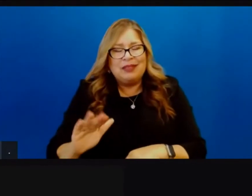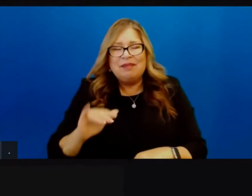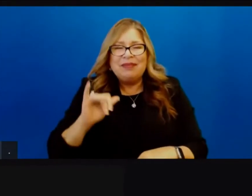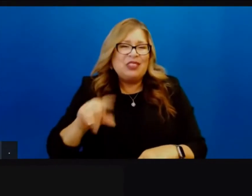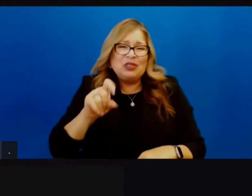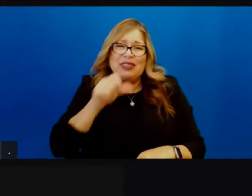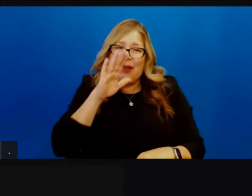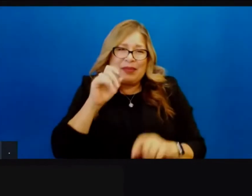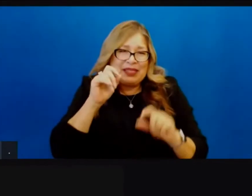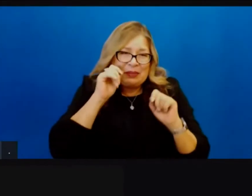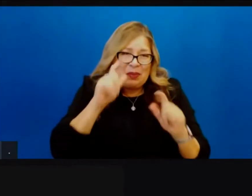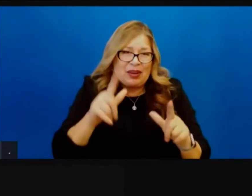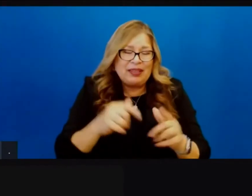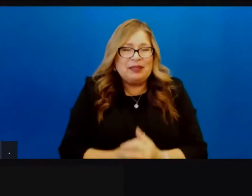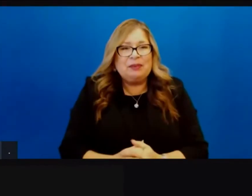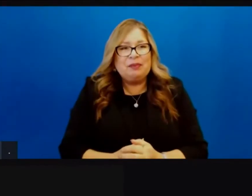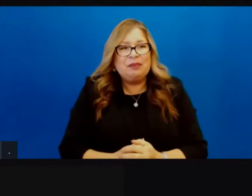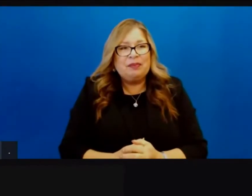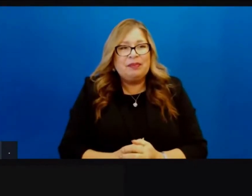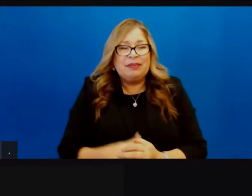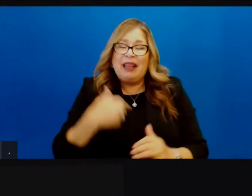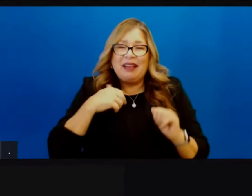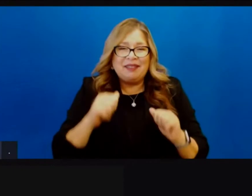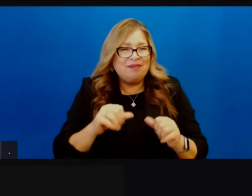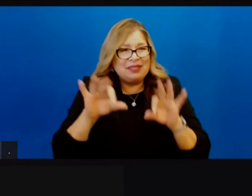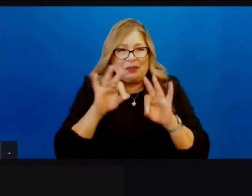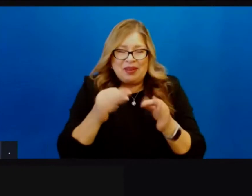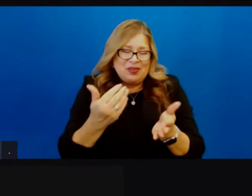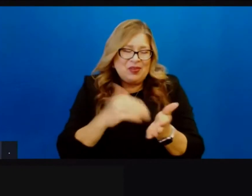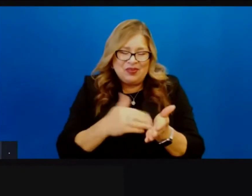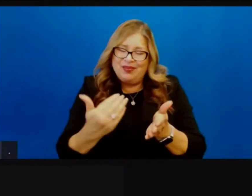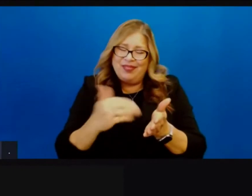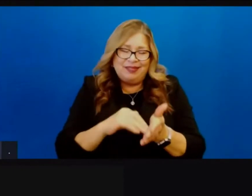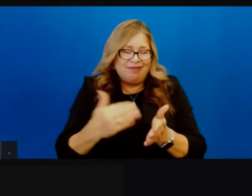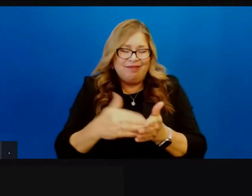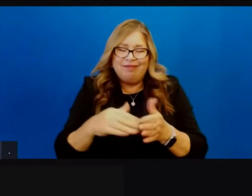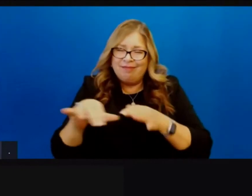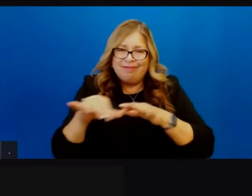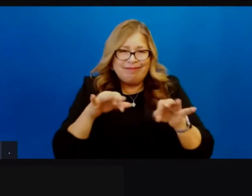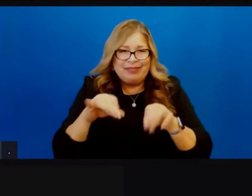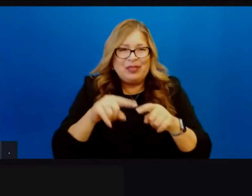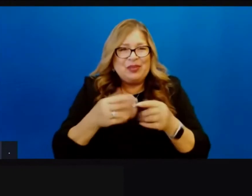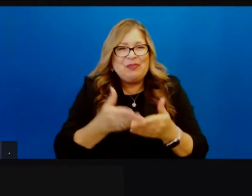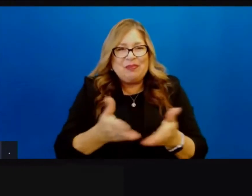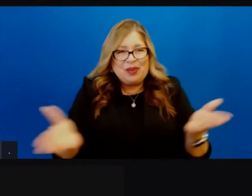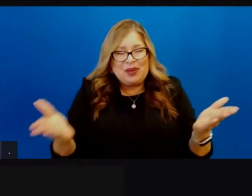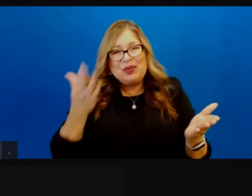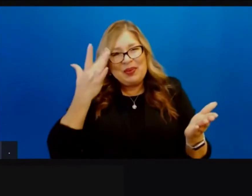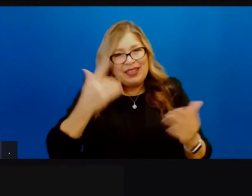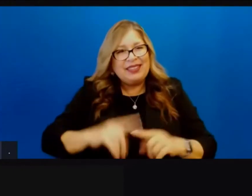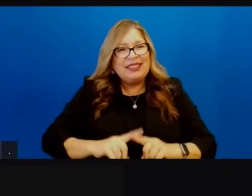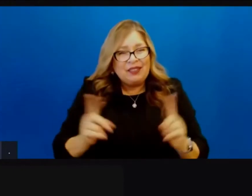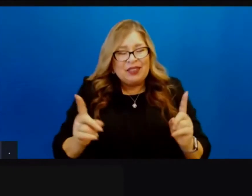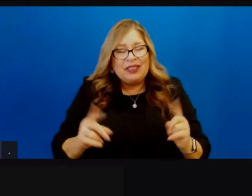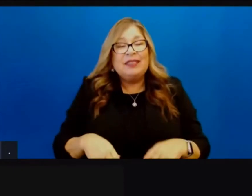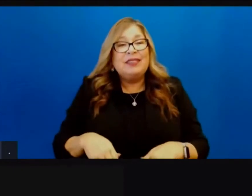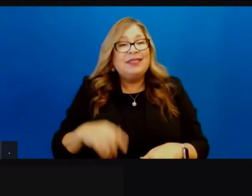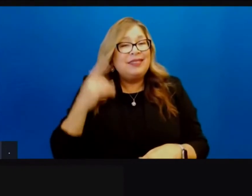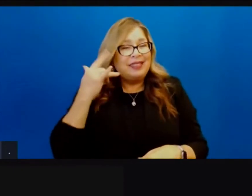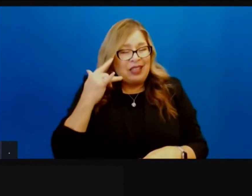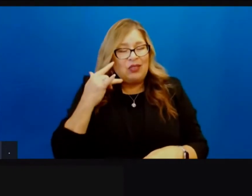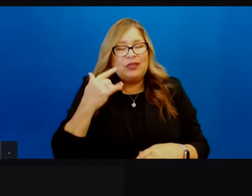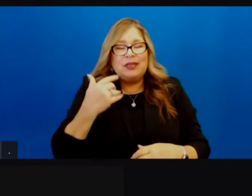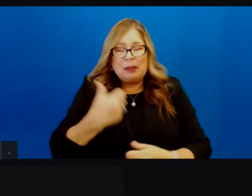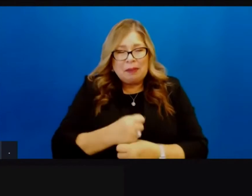to always try to explain it over and over to our public as the choice that California has made to